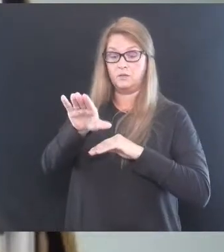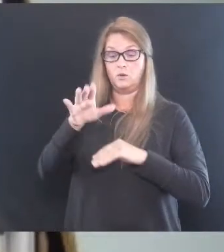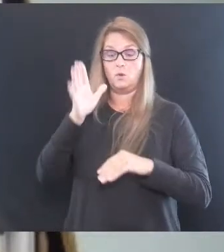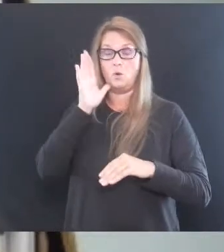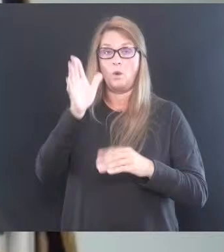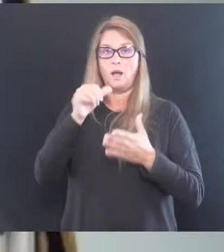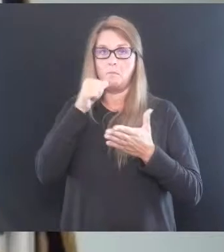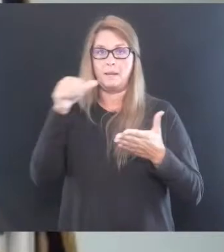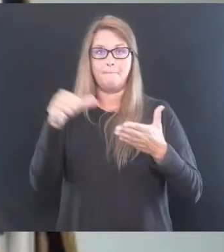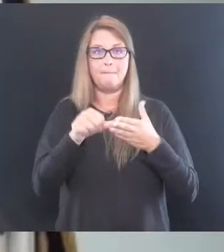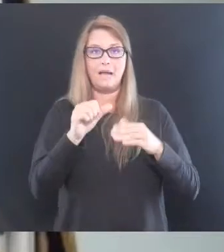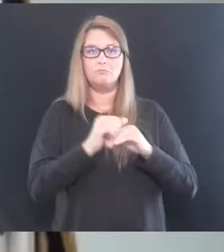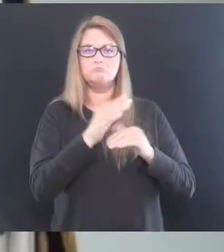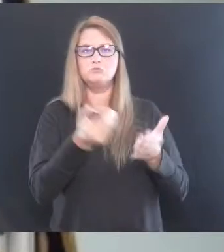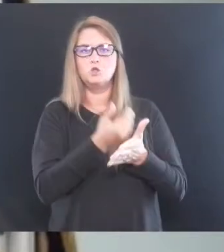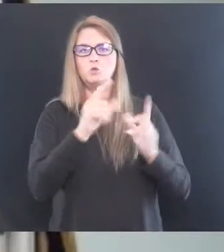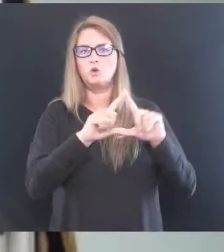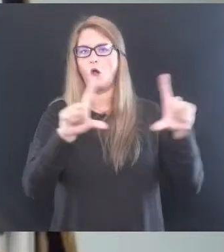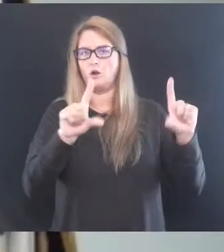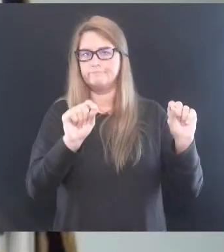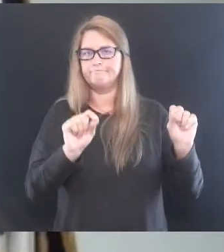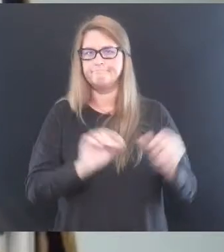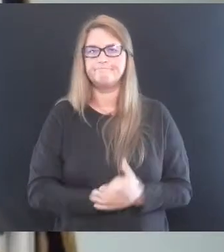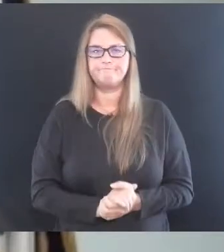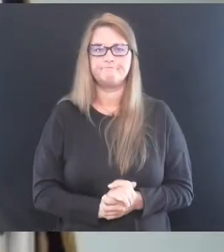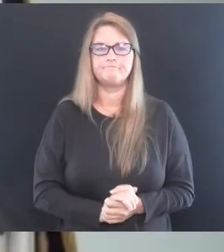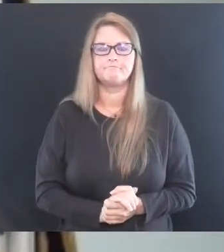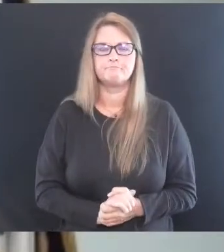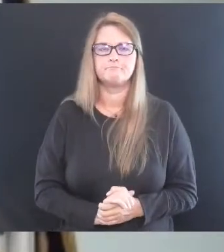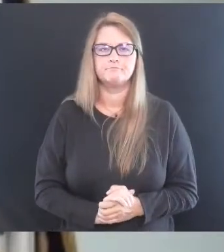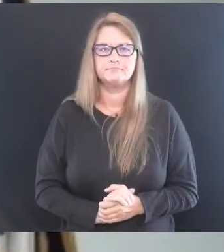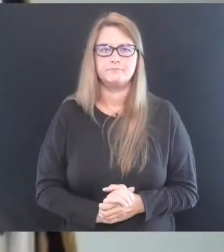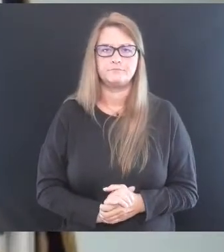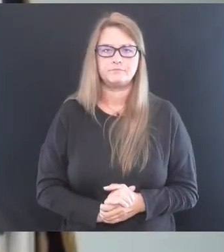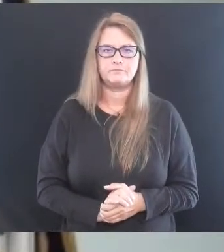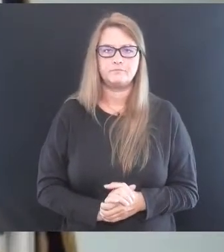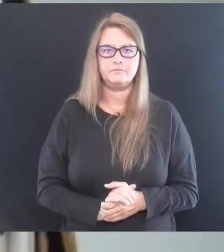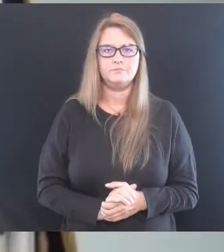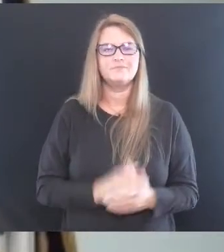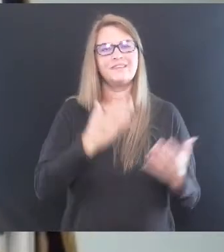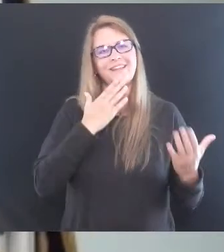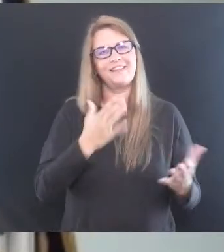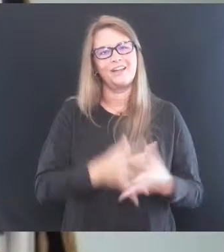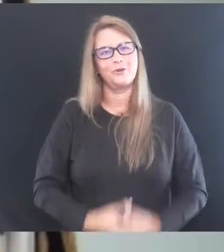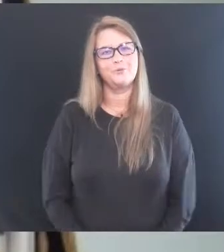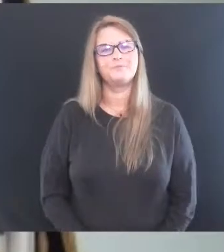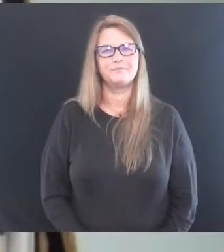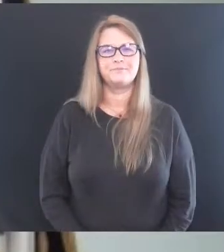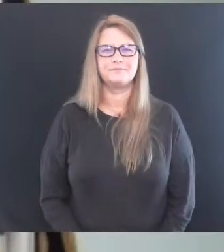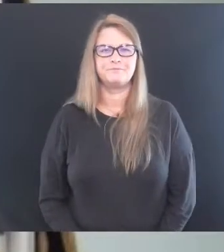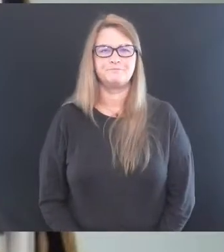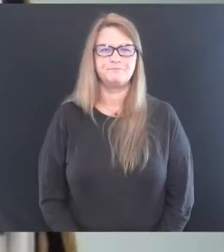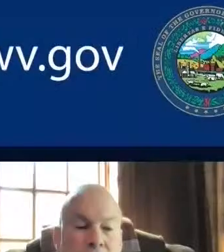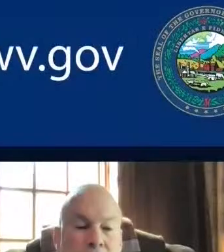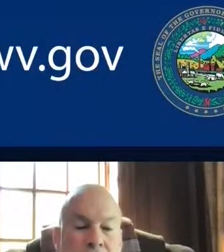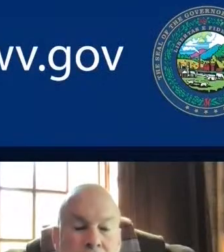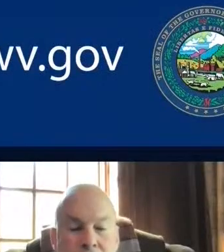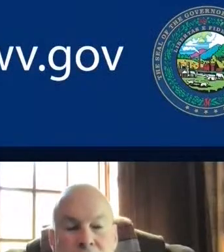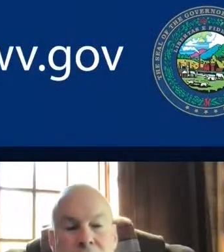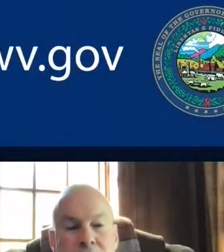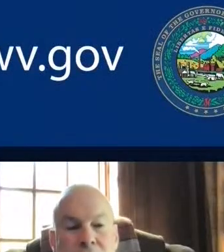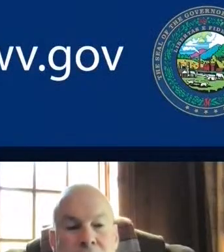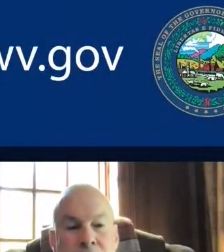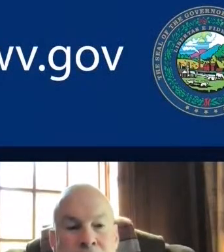will be mailed to you. So please, if you've lost your card, replace the card. Thank you. Thank you, Secretary.